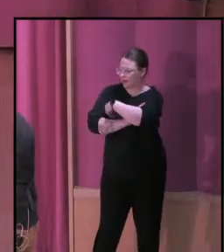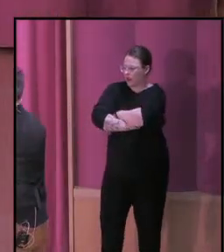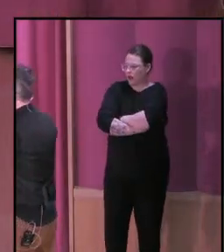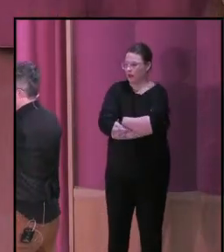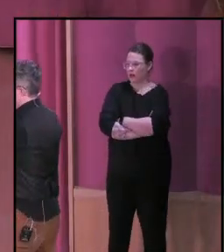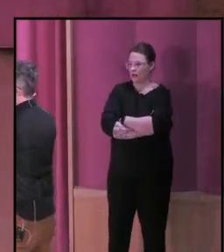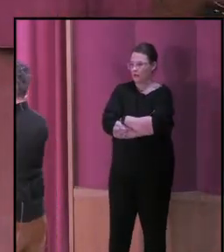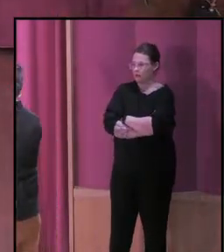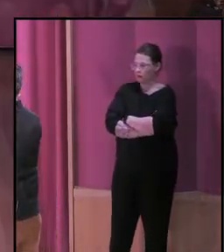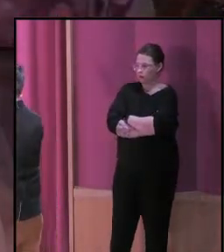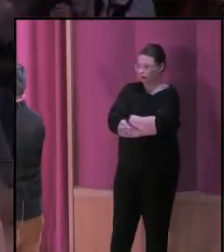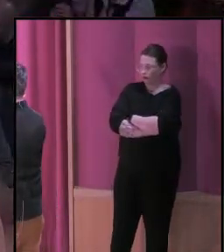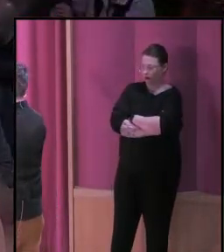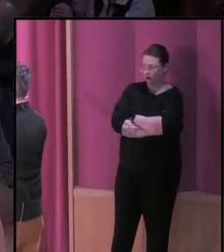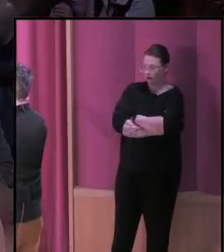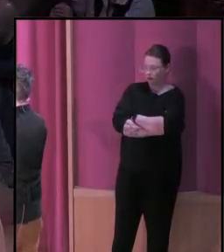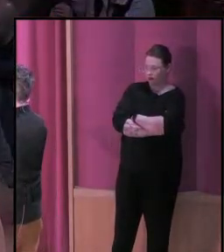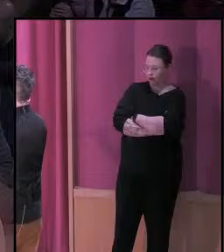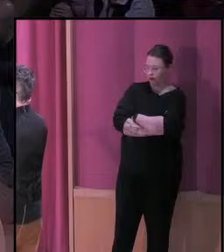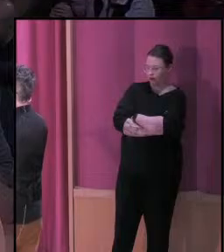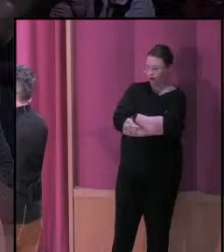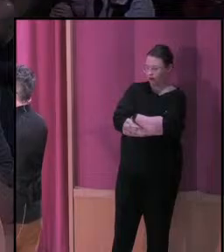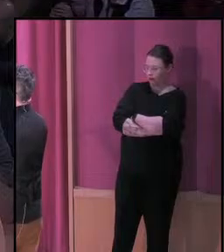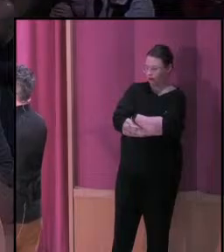Here we go.